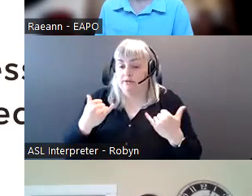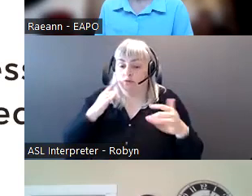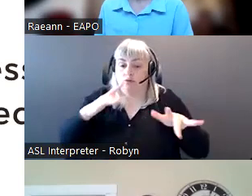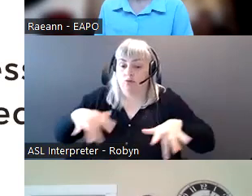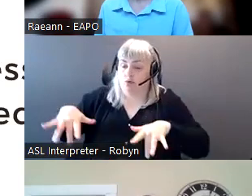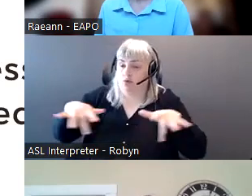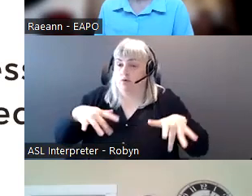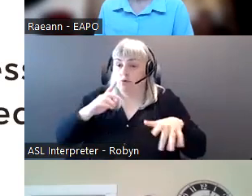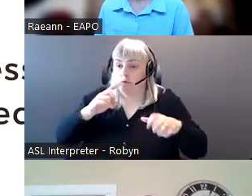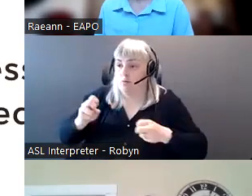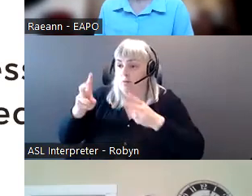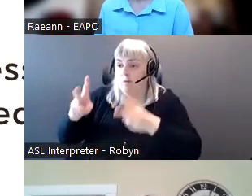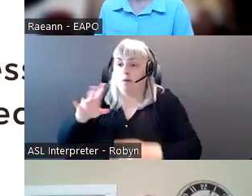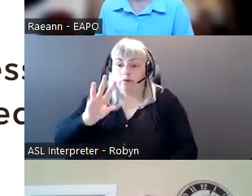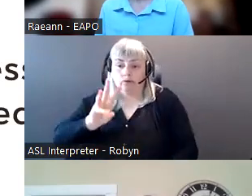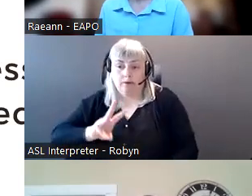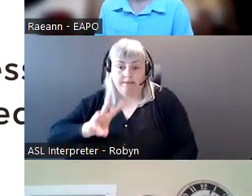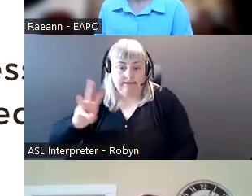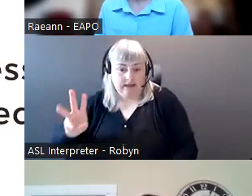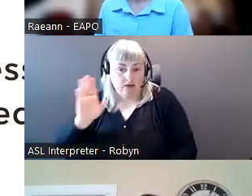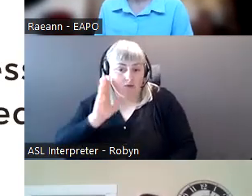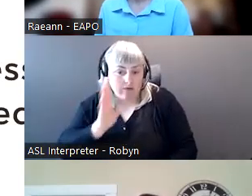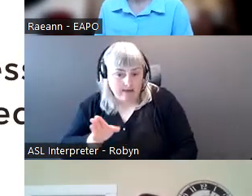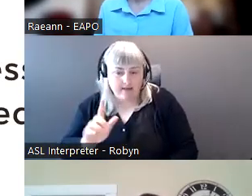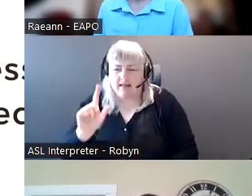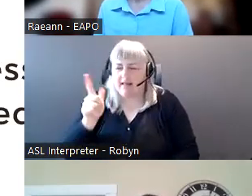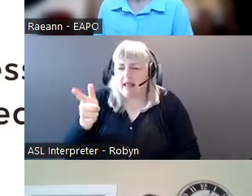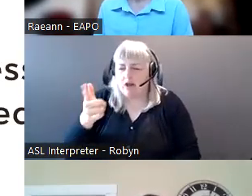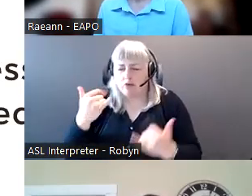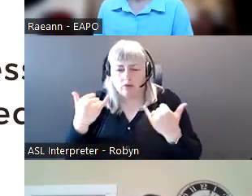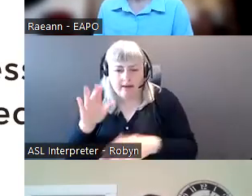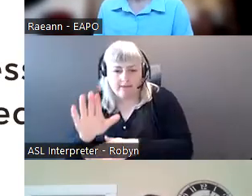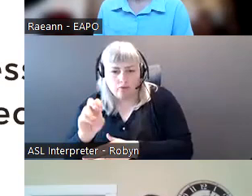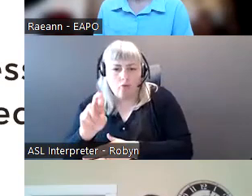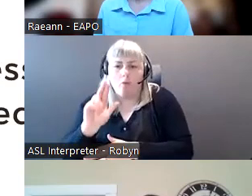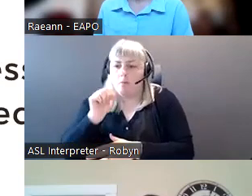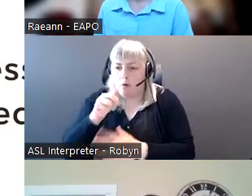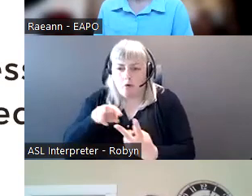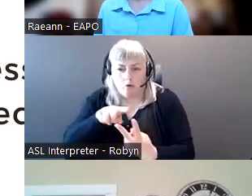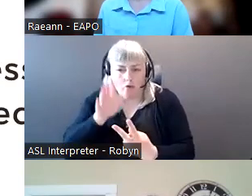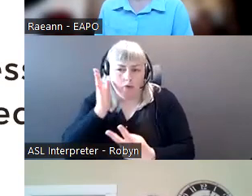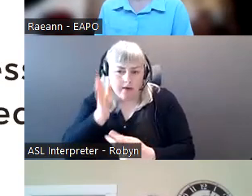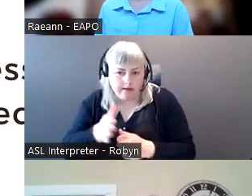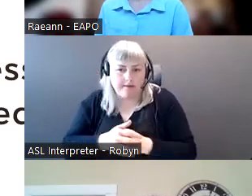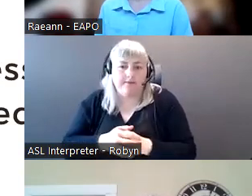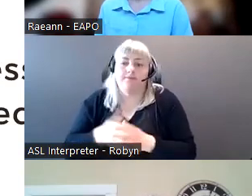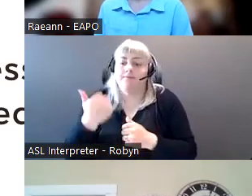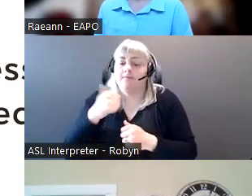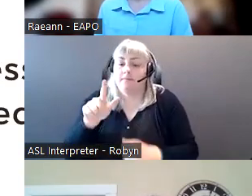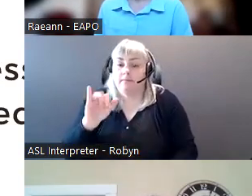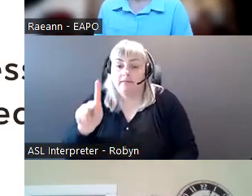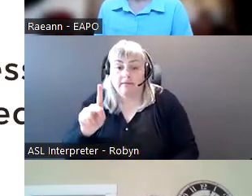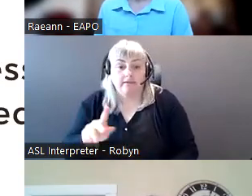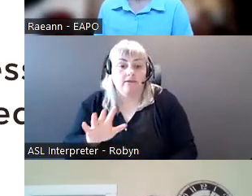the website within hopefully either later today or tomorrow. And any links or documents that our speaker